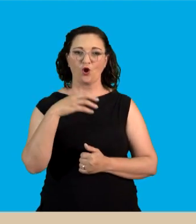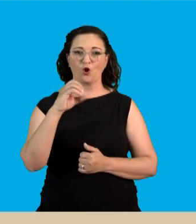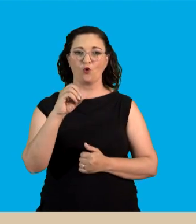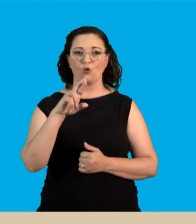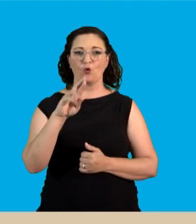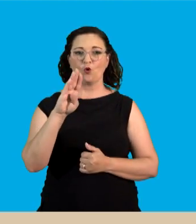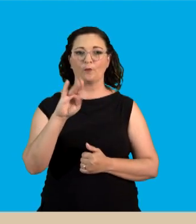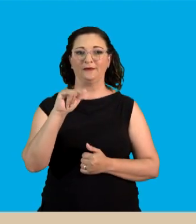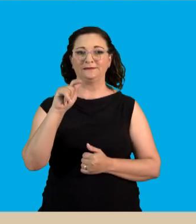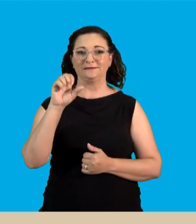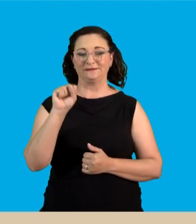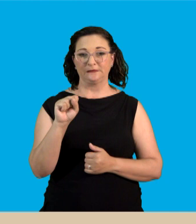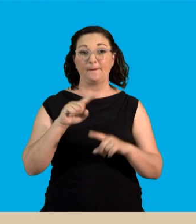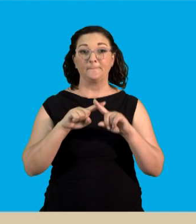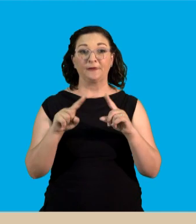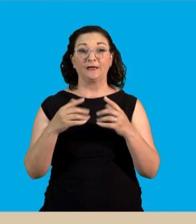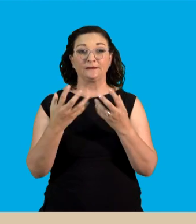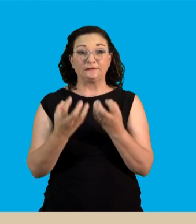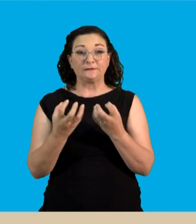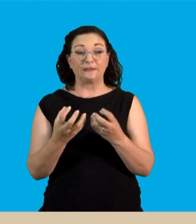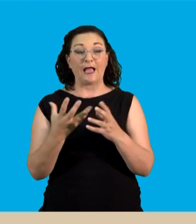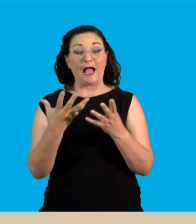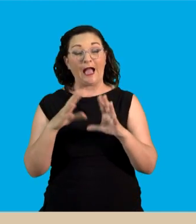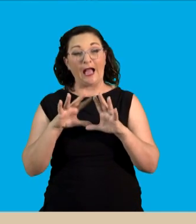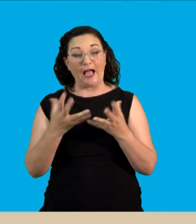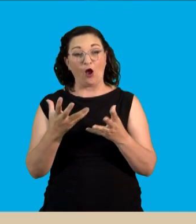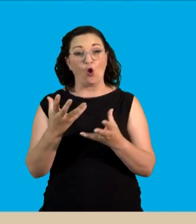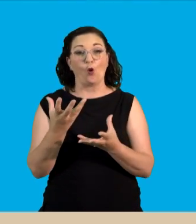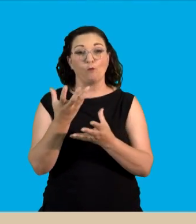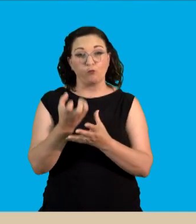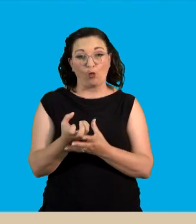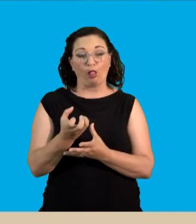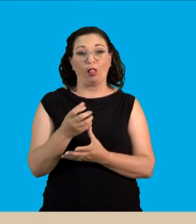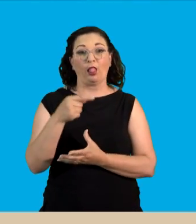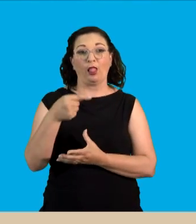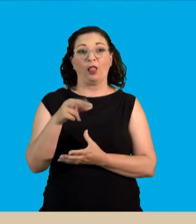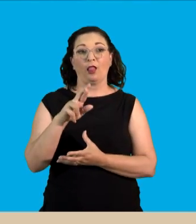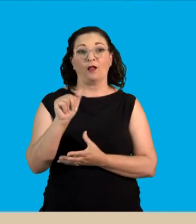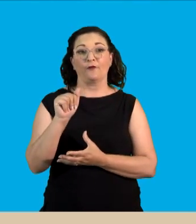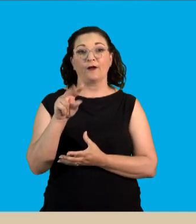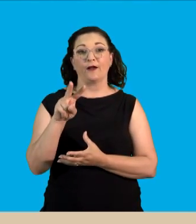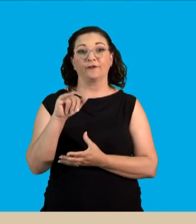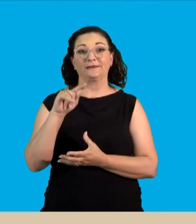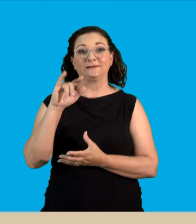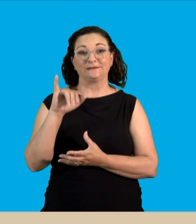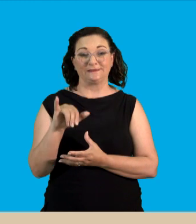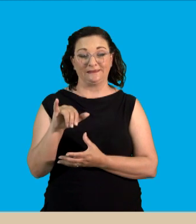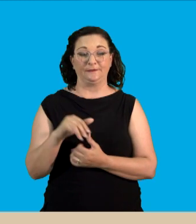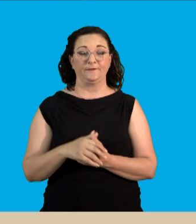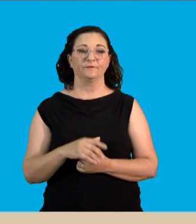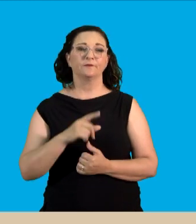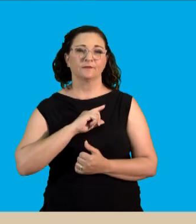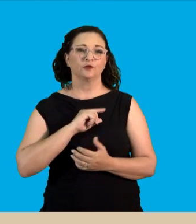orbits by gravity. Remember, gravity is the force that pulls everything downwards, and it pulls